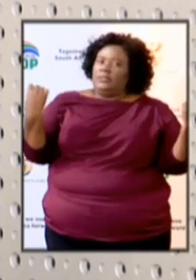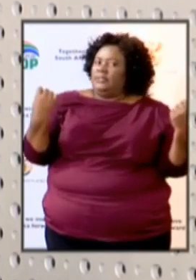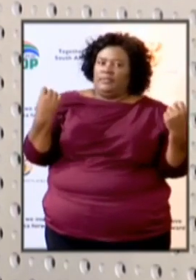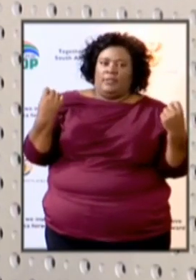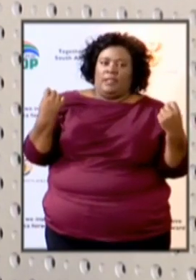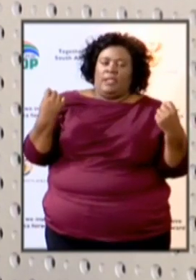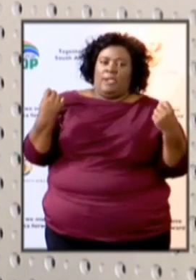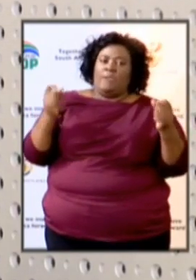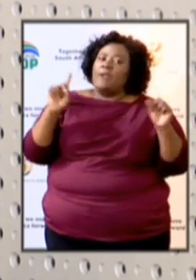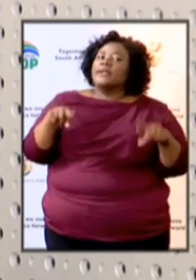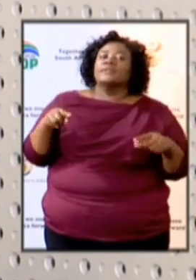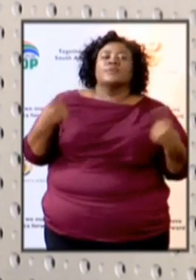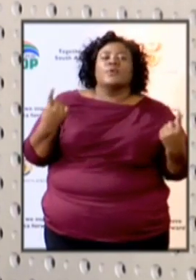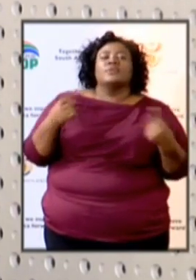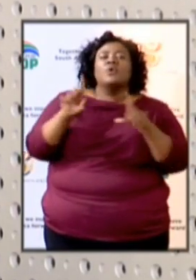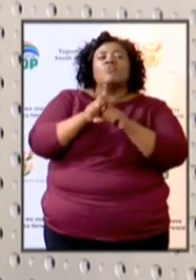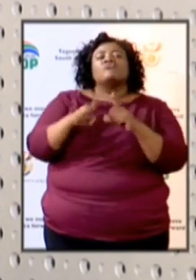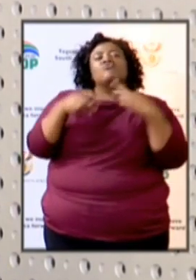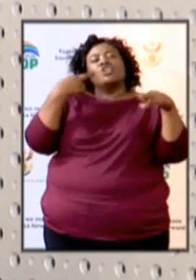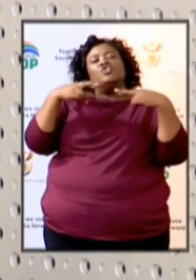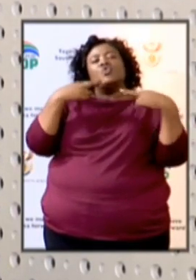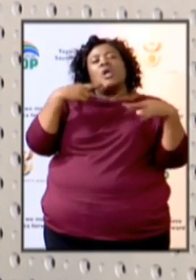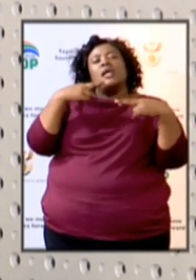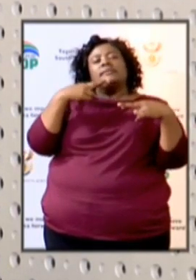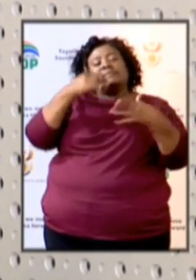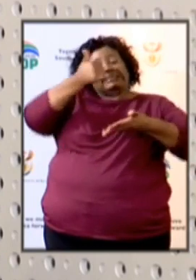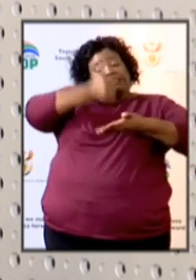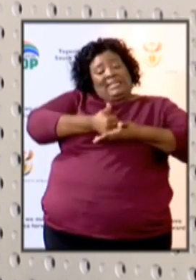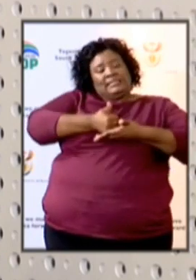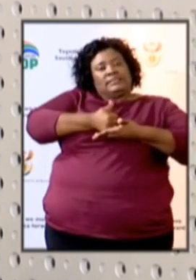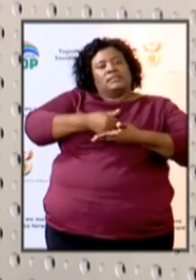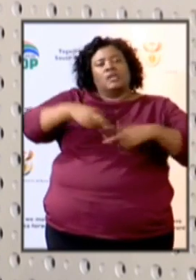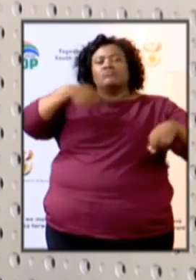nokuhlala ema-restaurant akavunyelwa